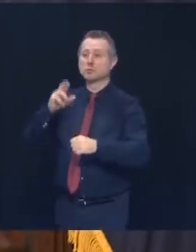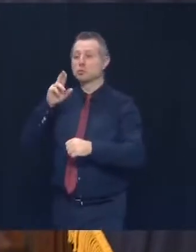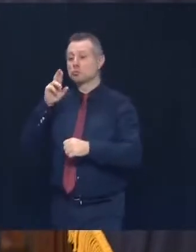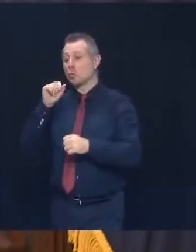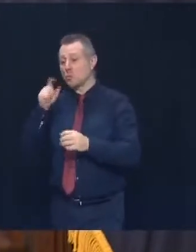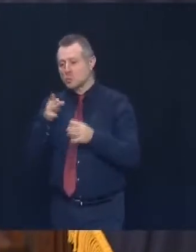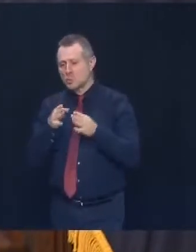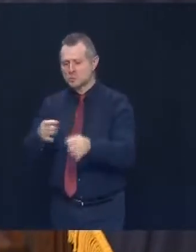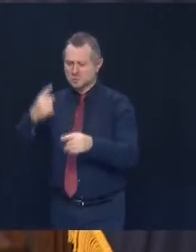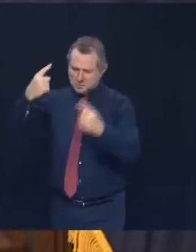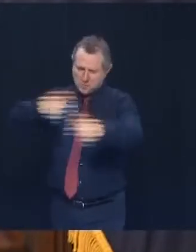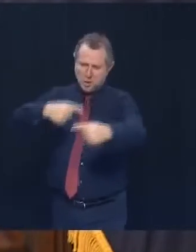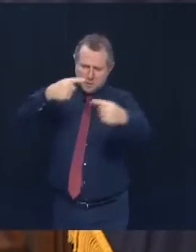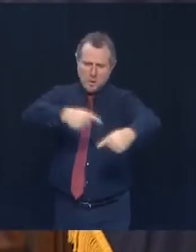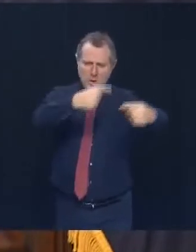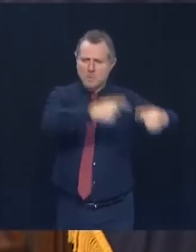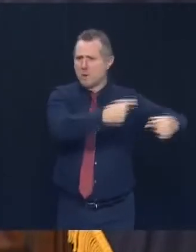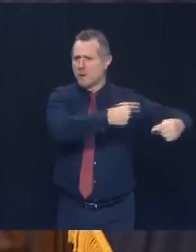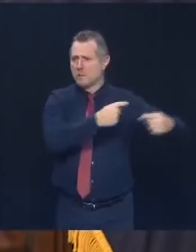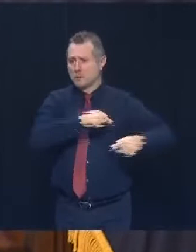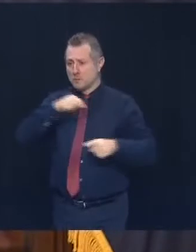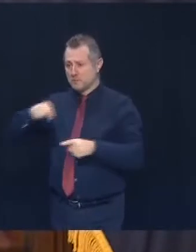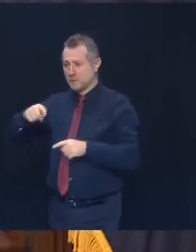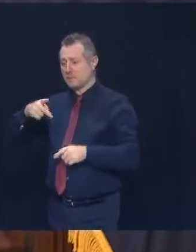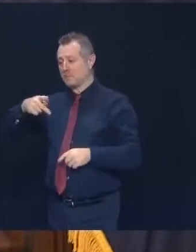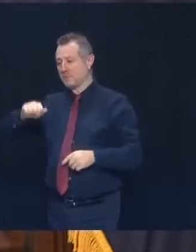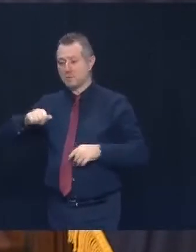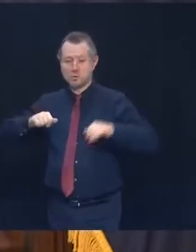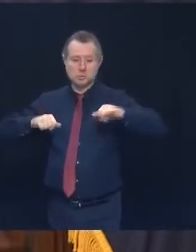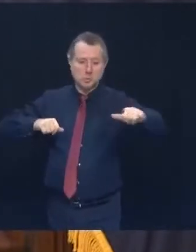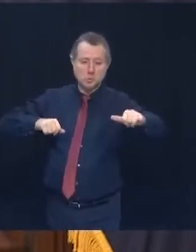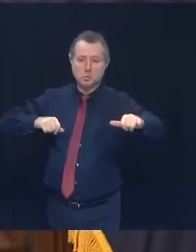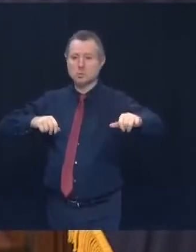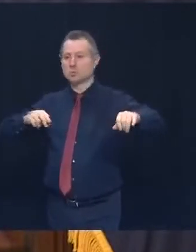New York and Pennsylvania and Connecticut and